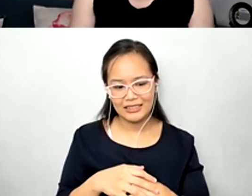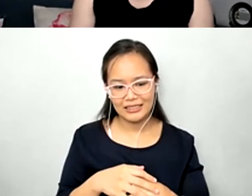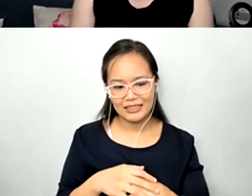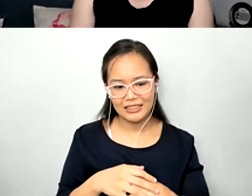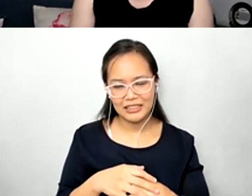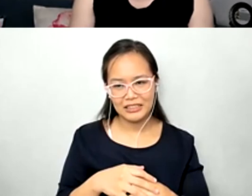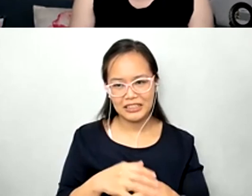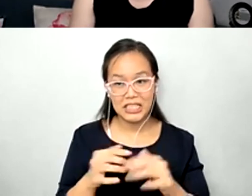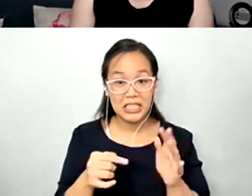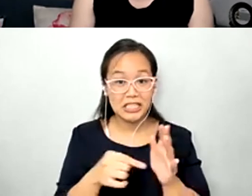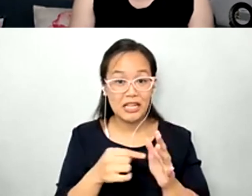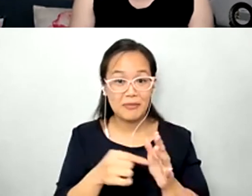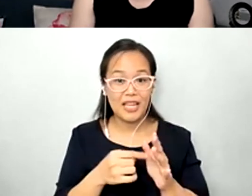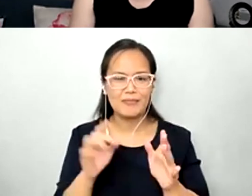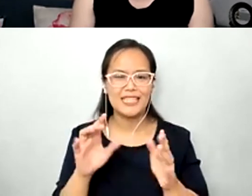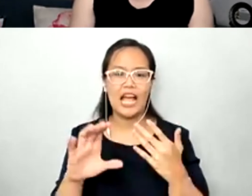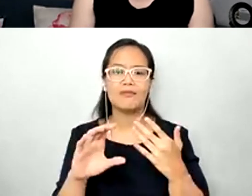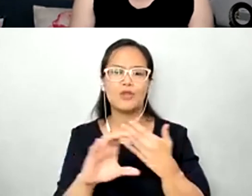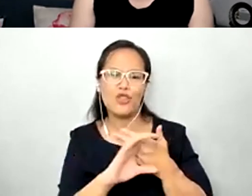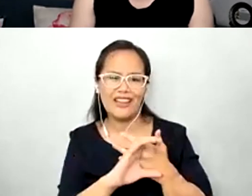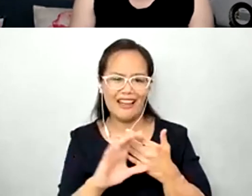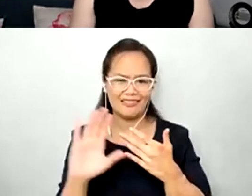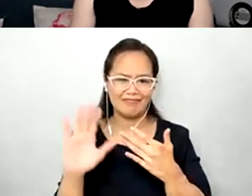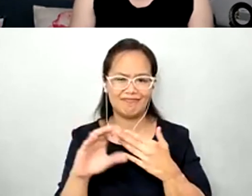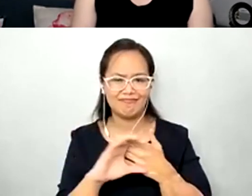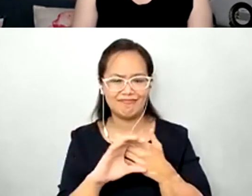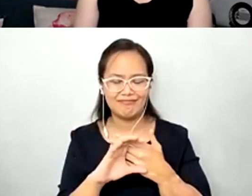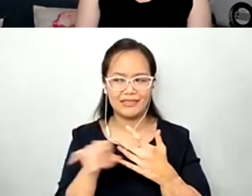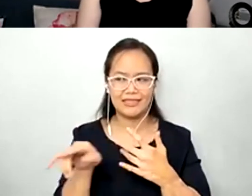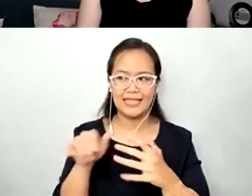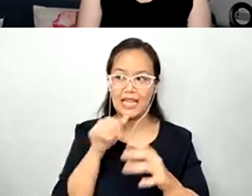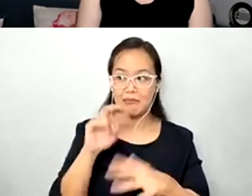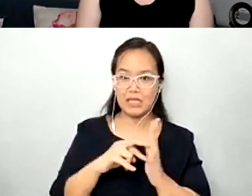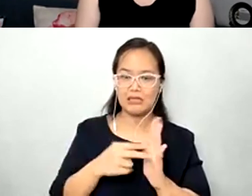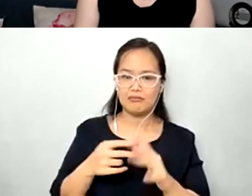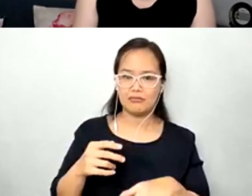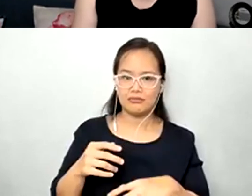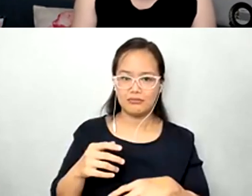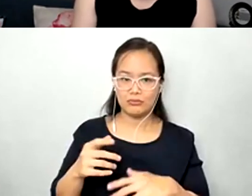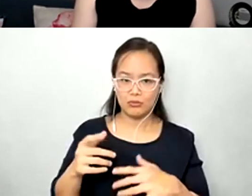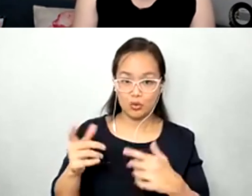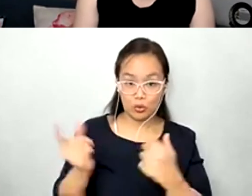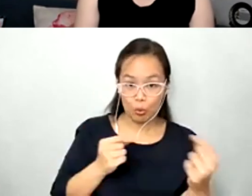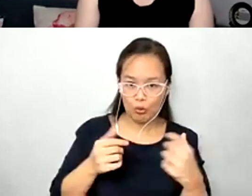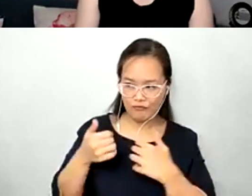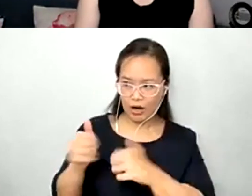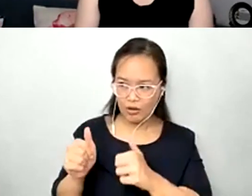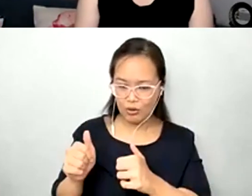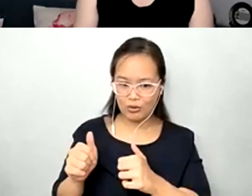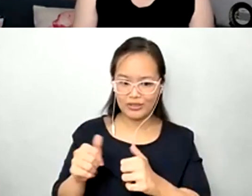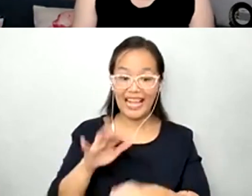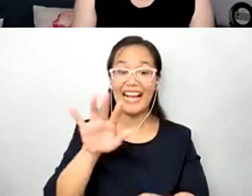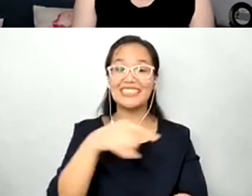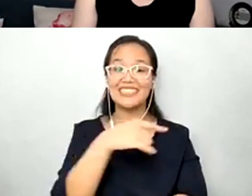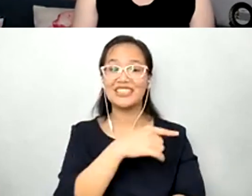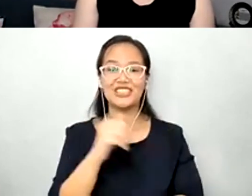sometimes ang contract natin with other people is we share, pero does it mean na may gagawin ka about it? Yeah. Yung wife ko nga pala, may sinasabi siya,